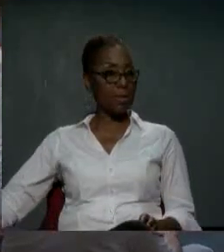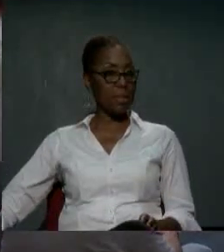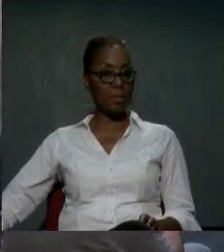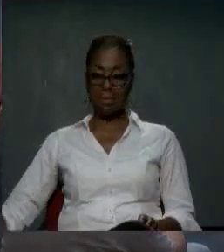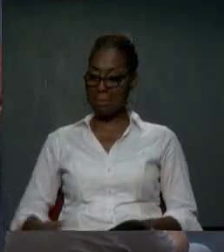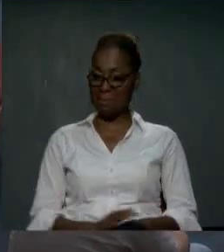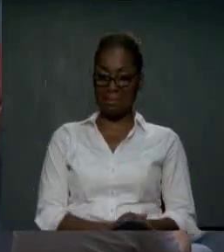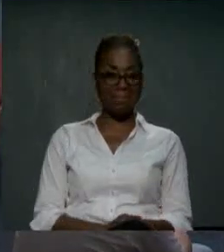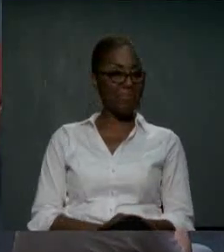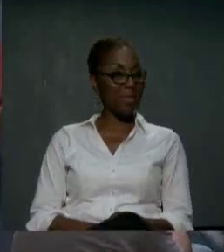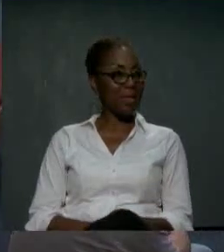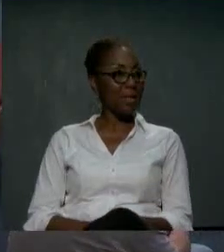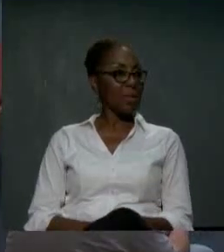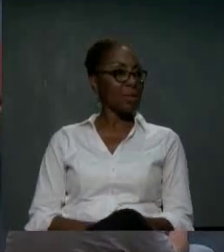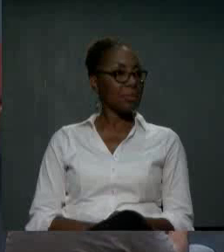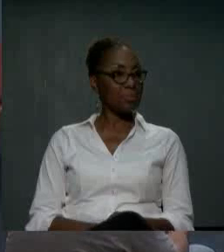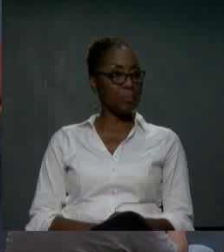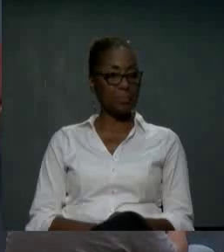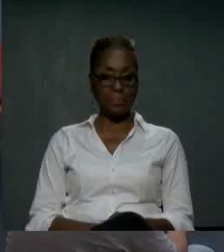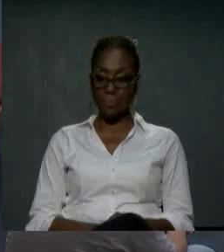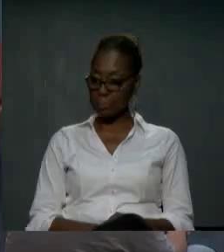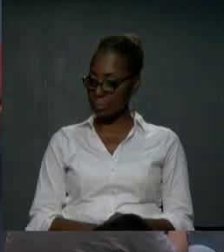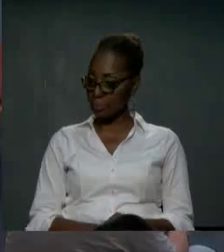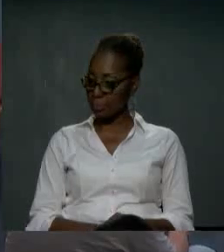Ms. Nettles, thank you. Thank you.